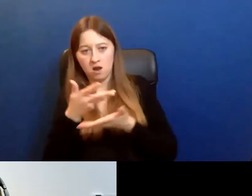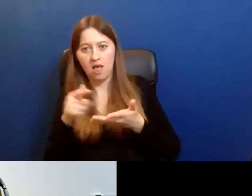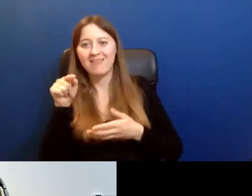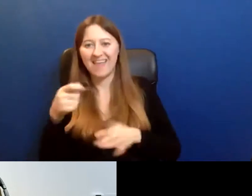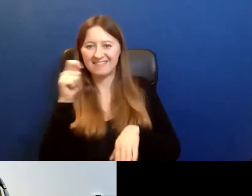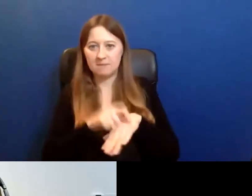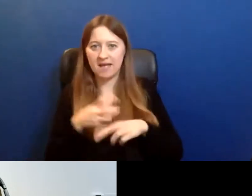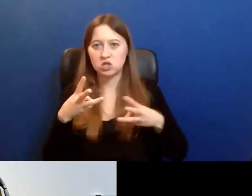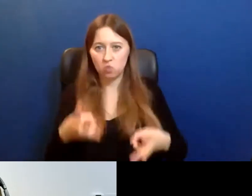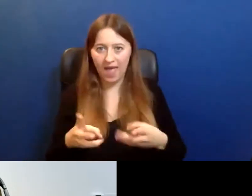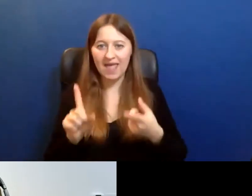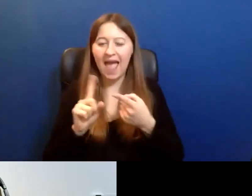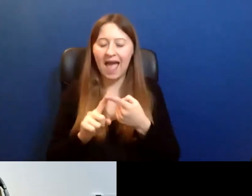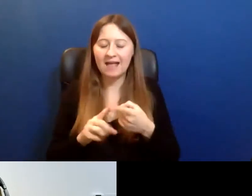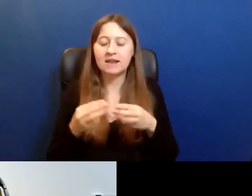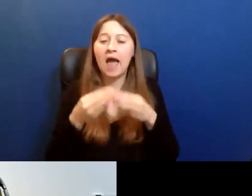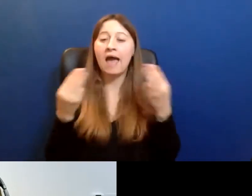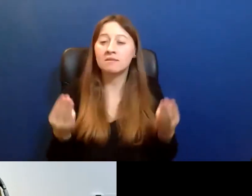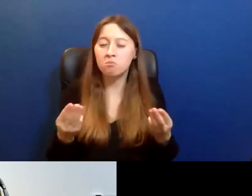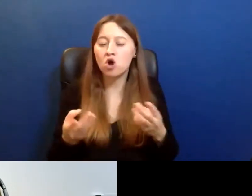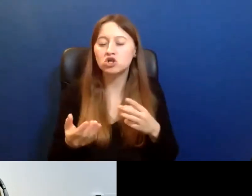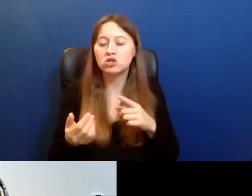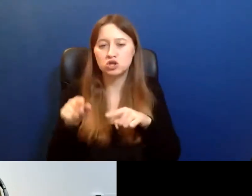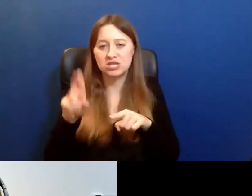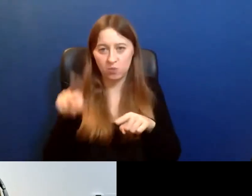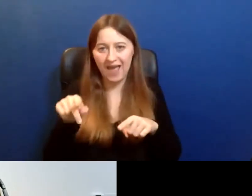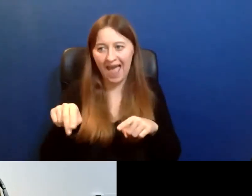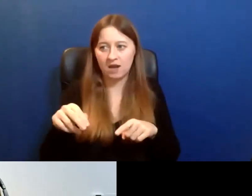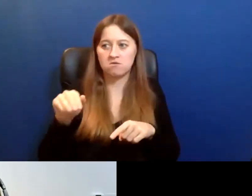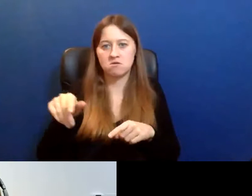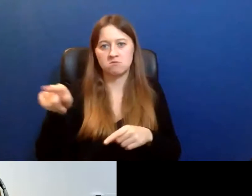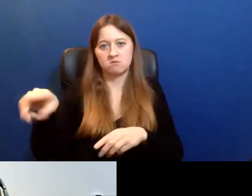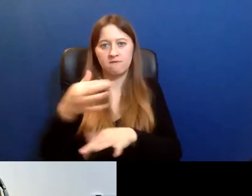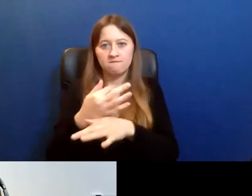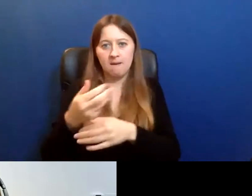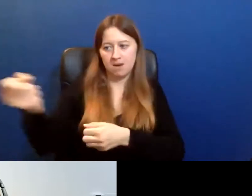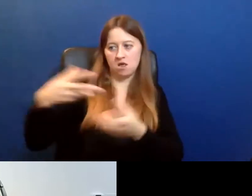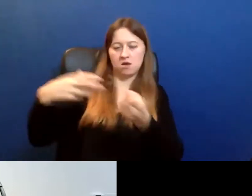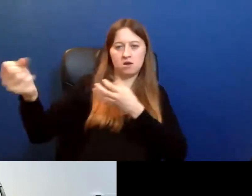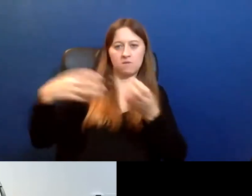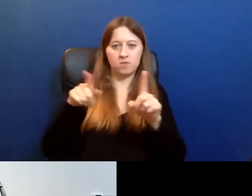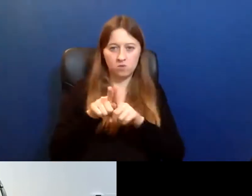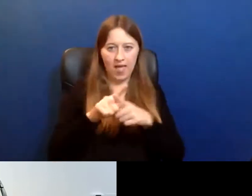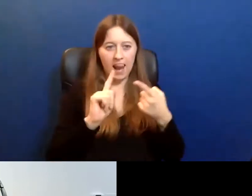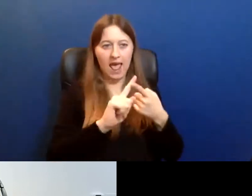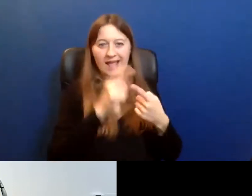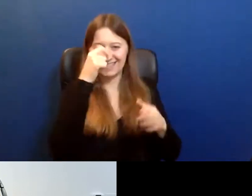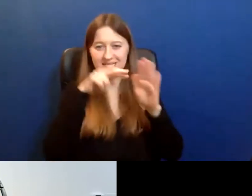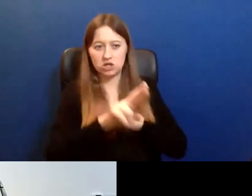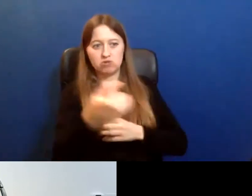family as much as possible, as well as the input from all the educators, so that you have different, I